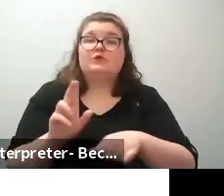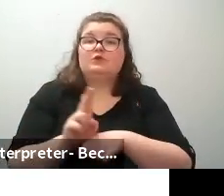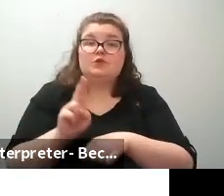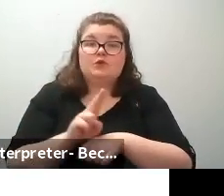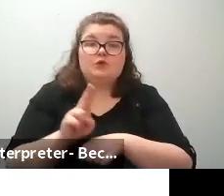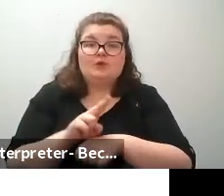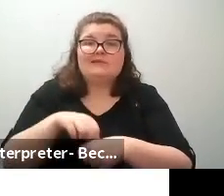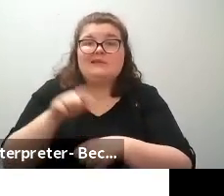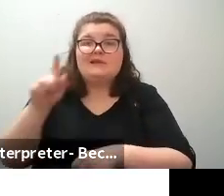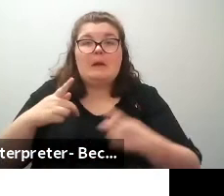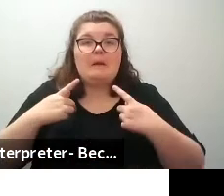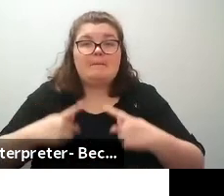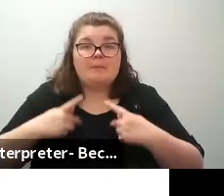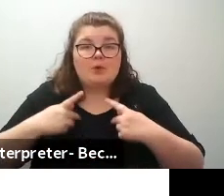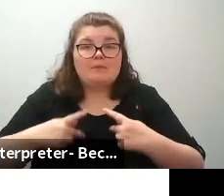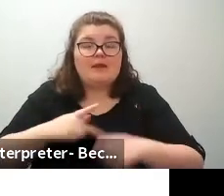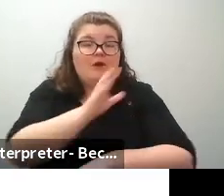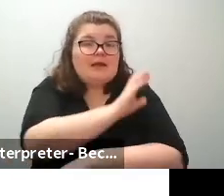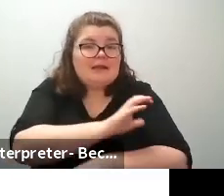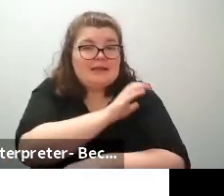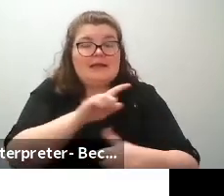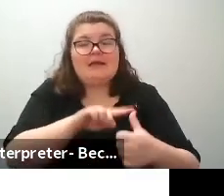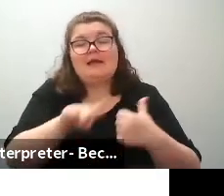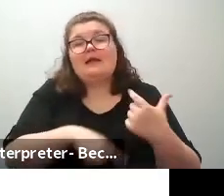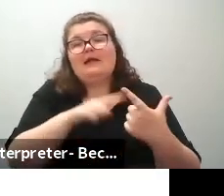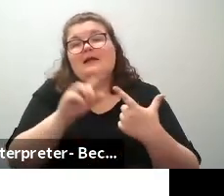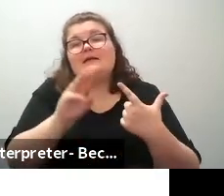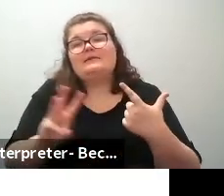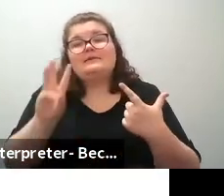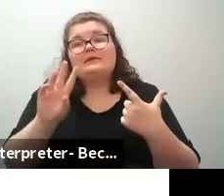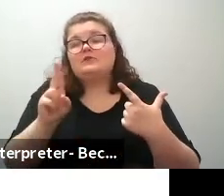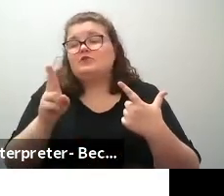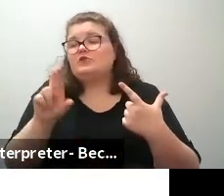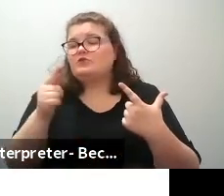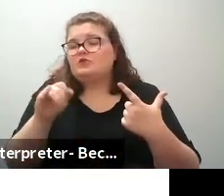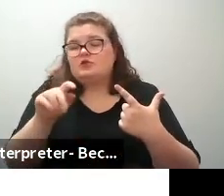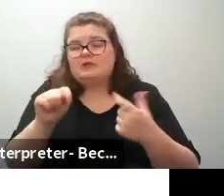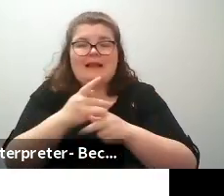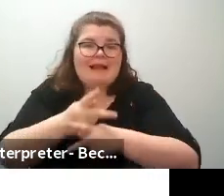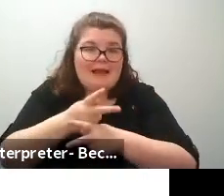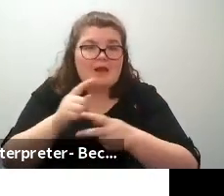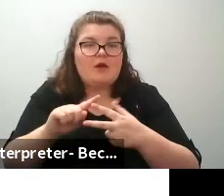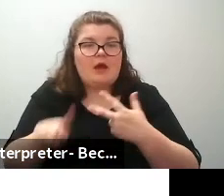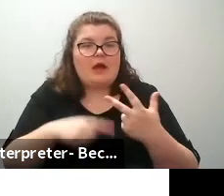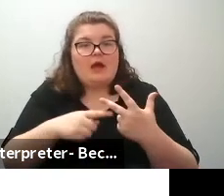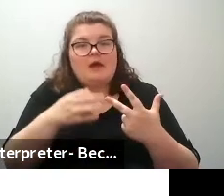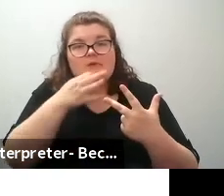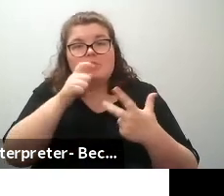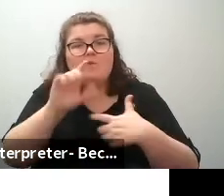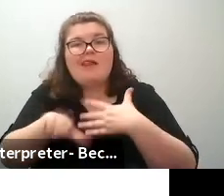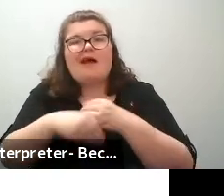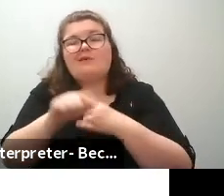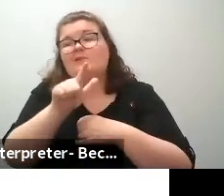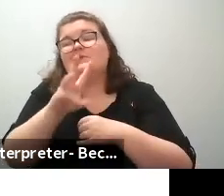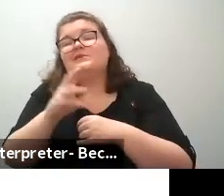pulmonary clinics, 6 urgent care sites, and eventually our 26 primary care sites. And I'll be happy to talk about more data once